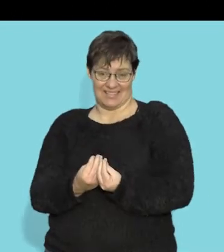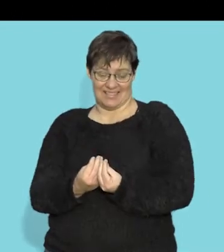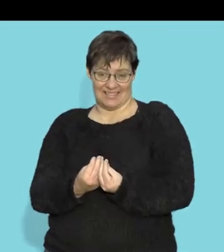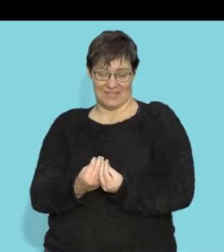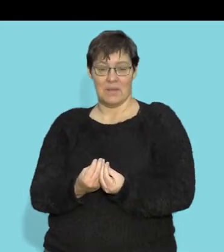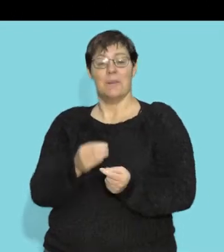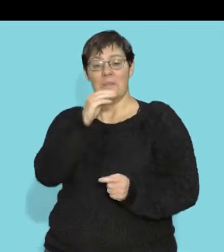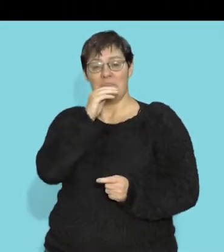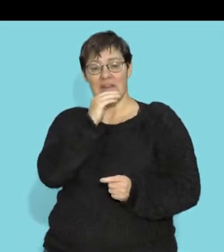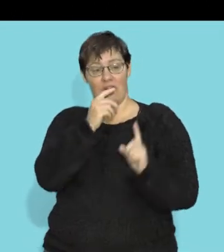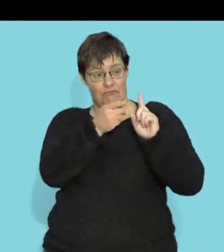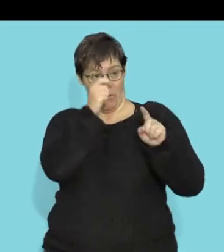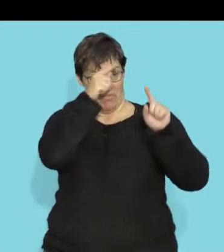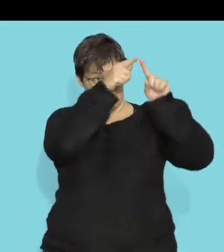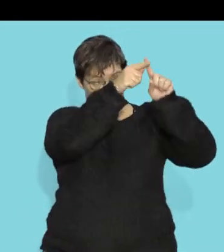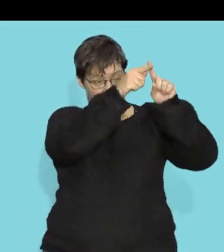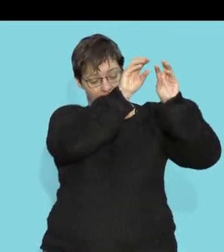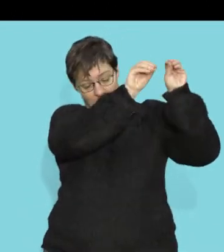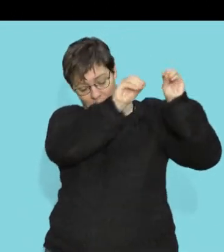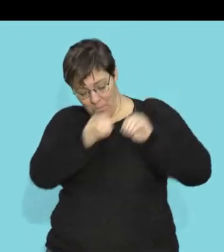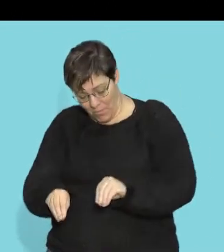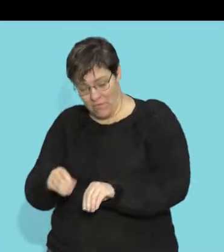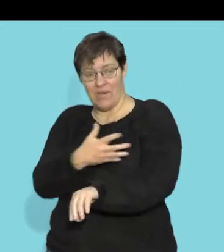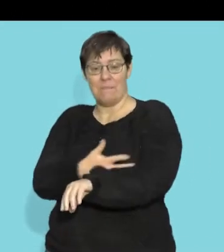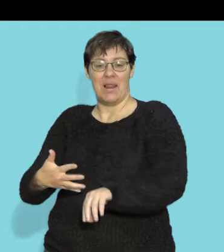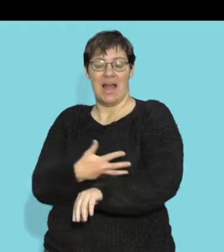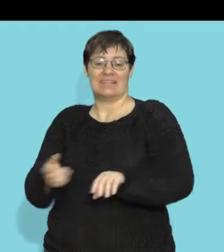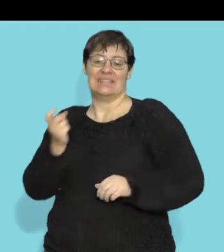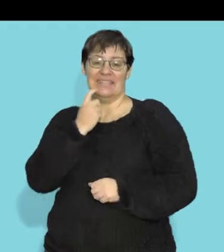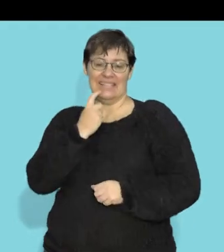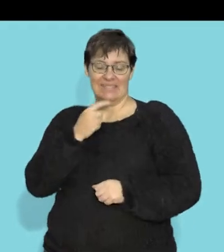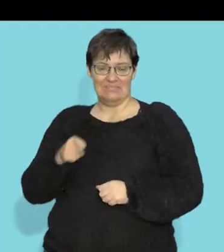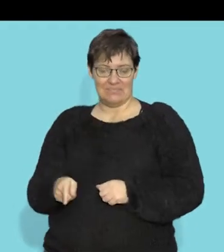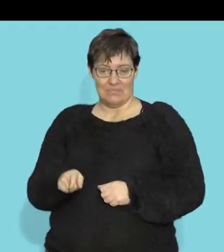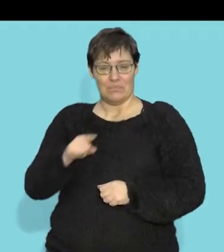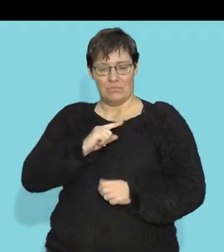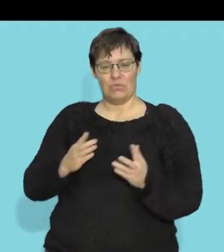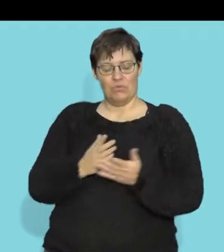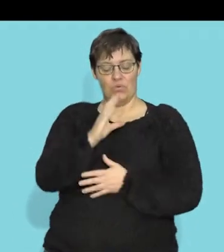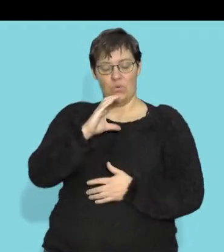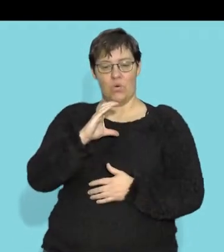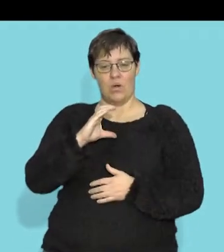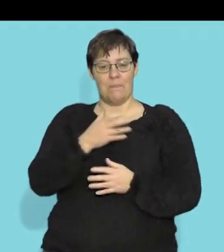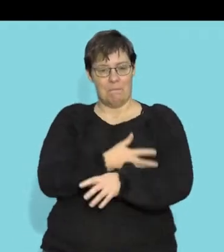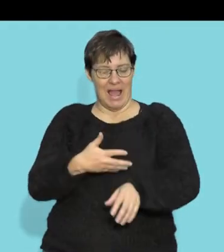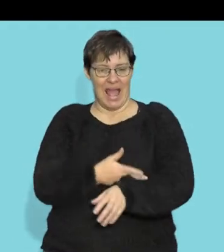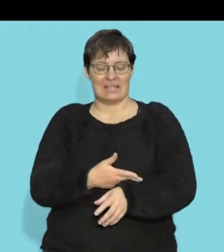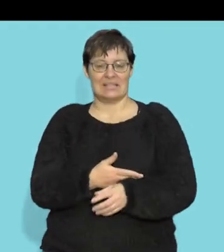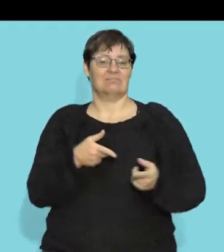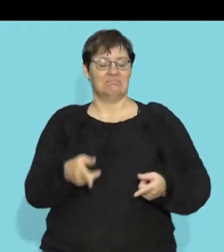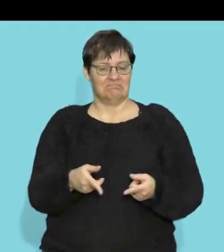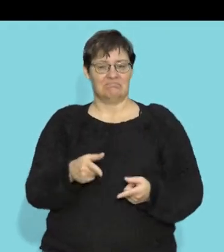it will move from a high concentration to a low concentration. And that